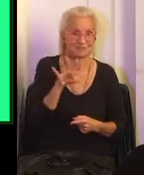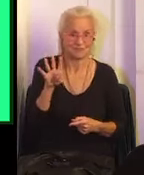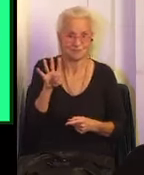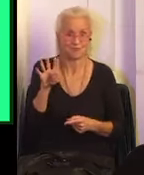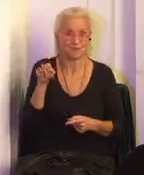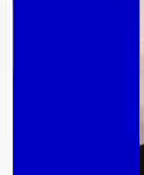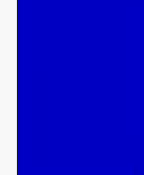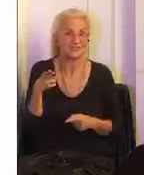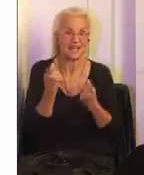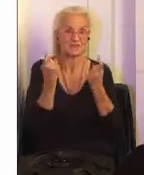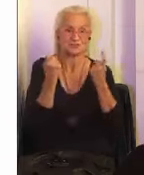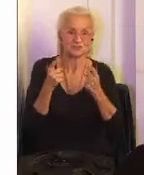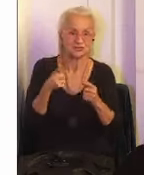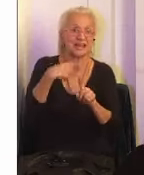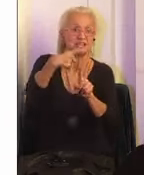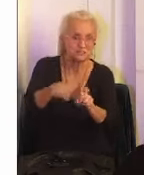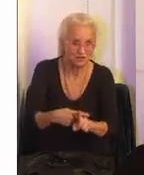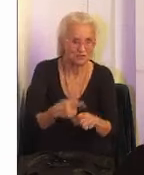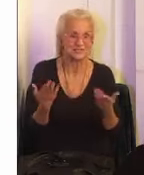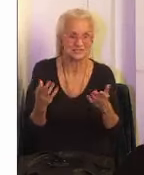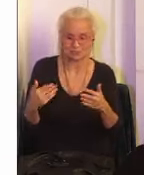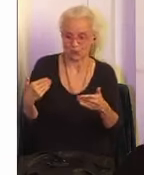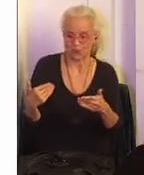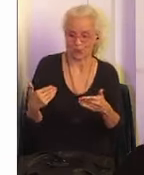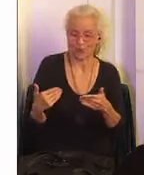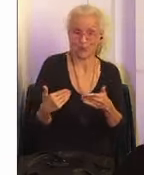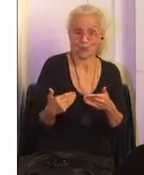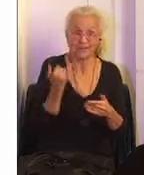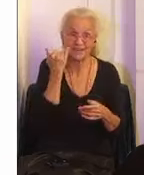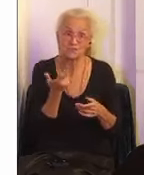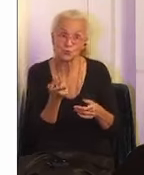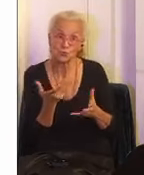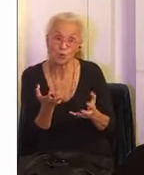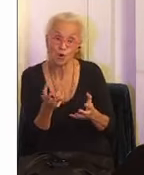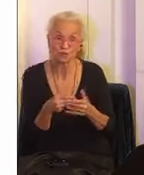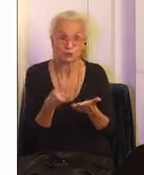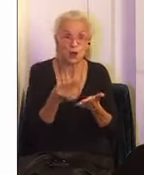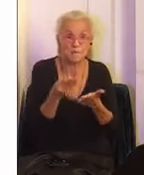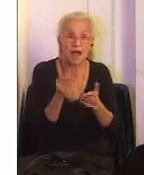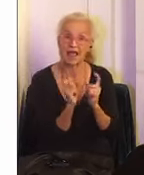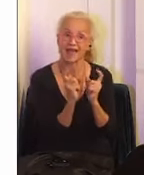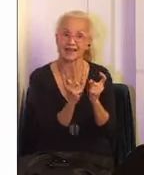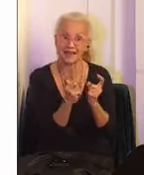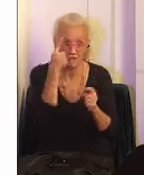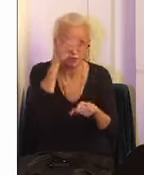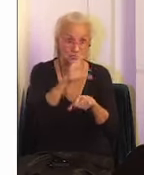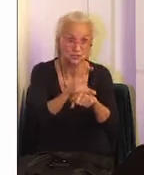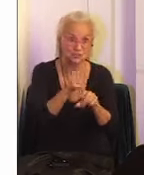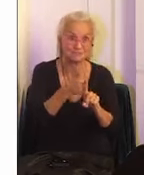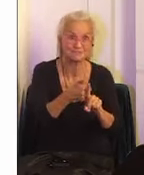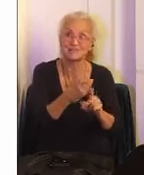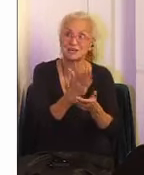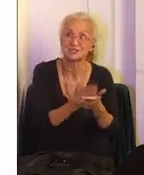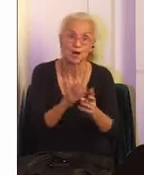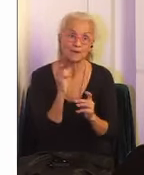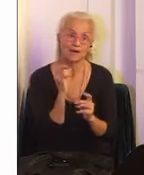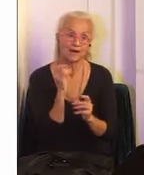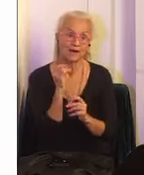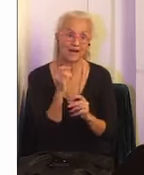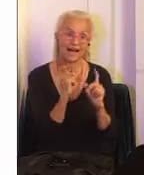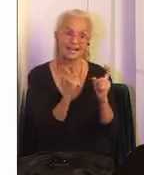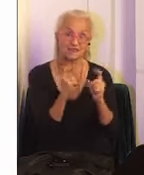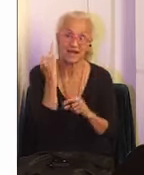up next month. And so if you would like to buy a gift for the church, there are some gift ideas right